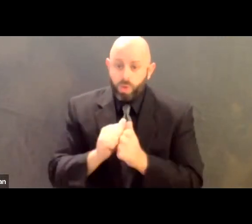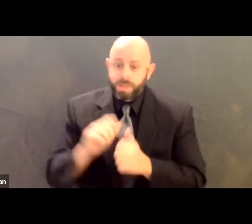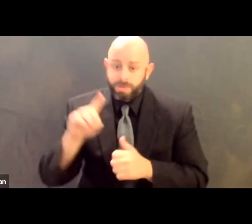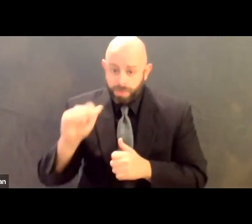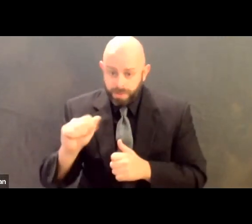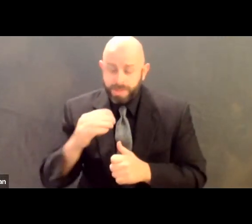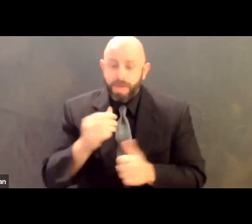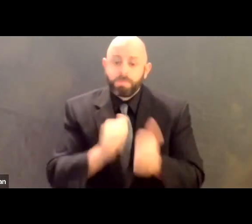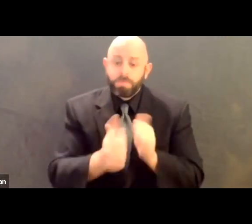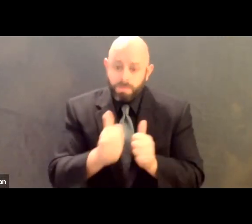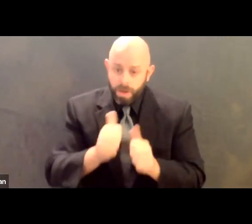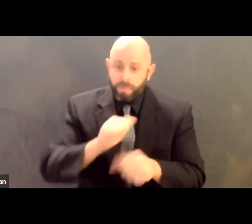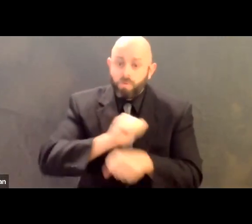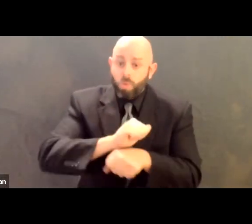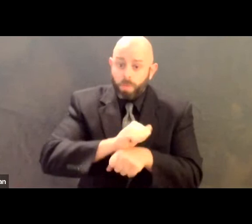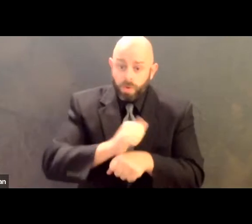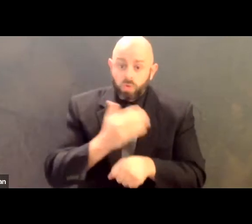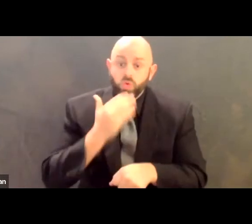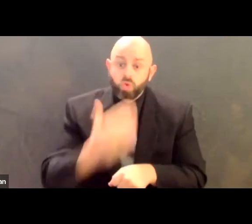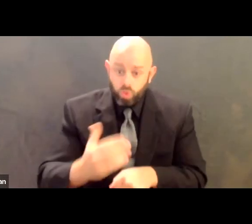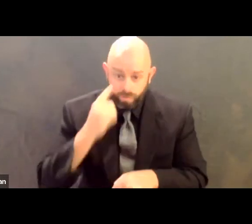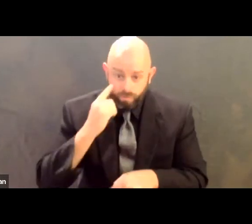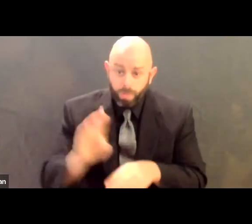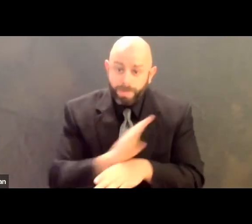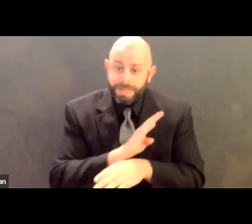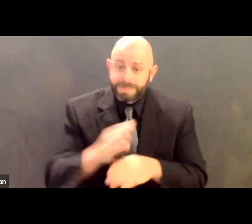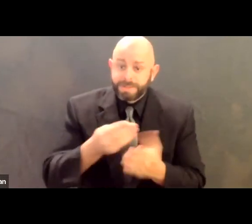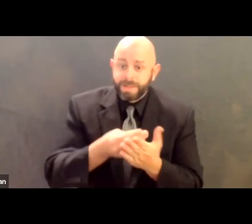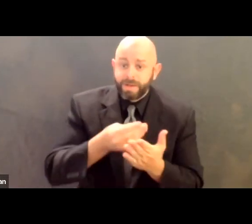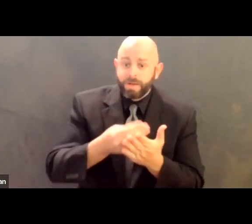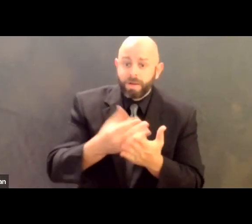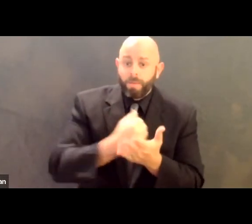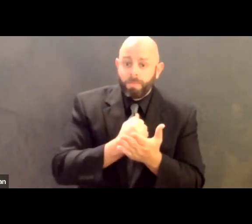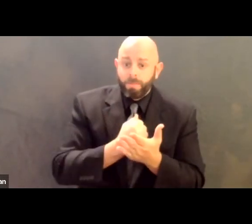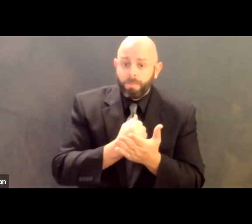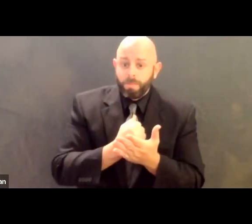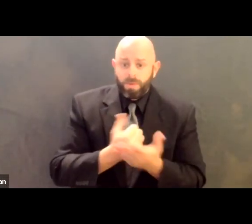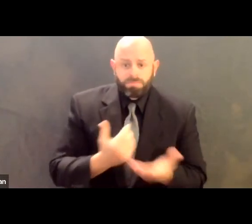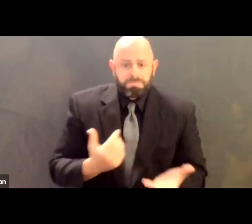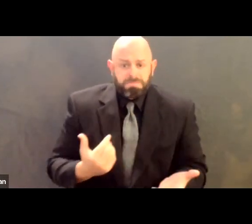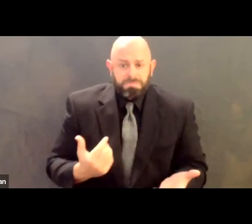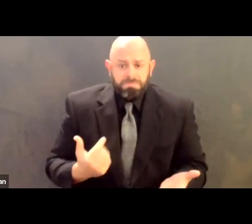for the business bottom line. Well, I became aware of this, oh gosh,